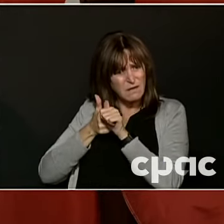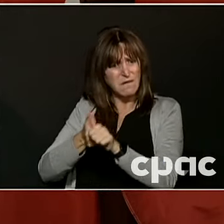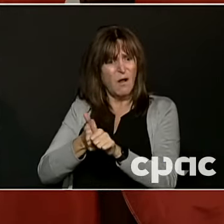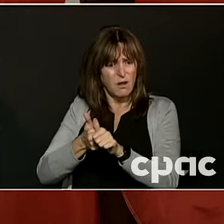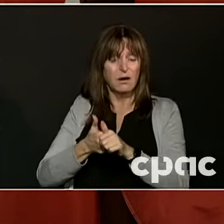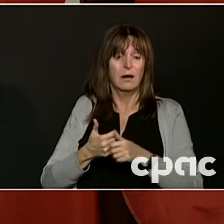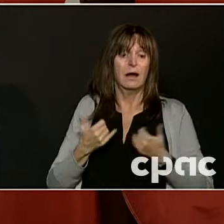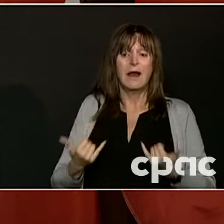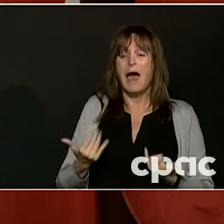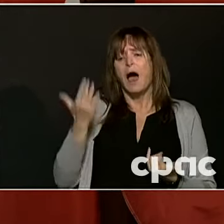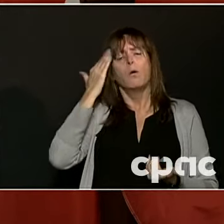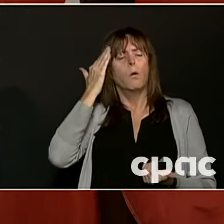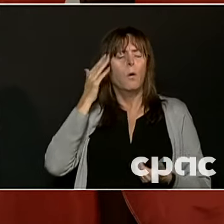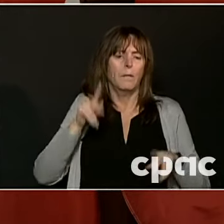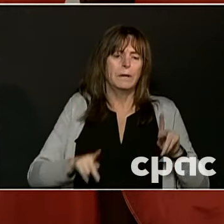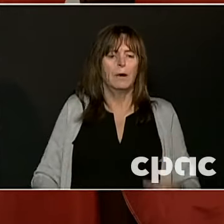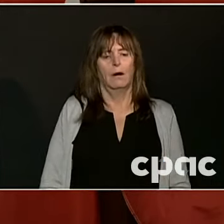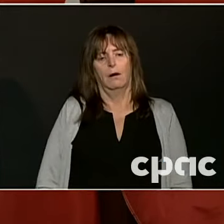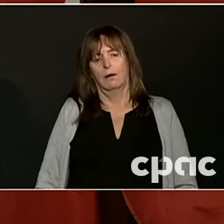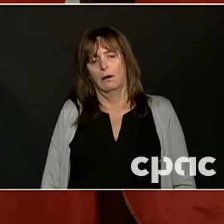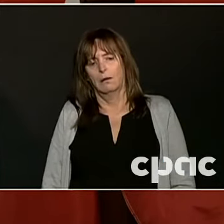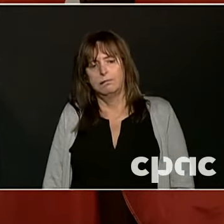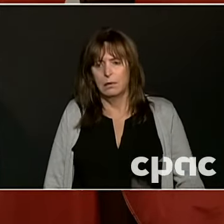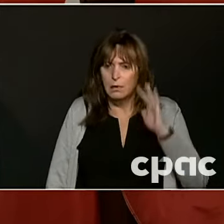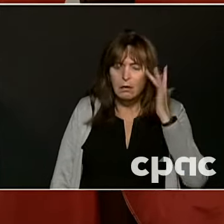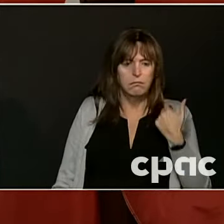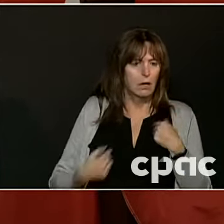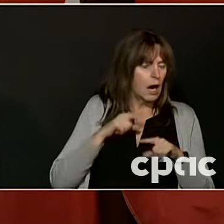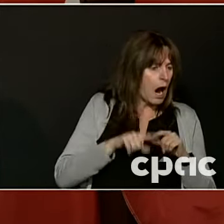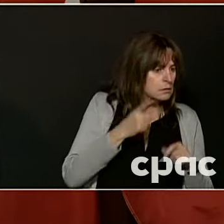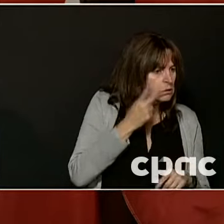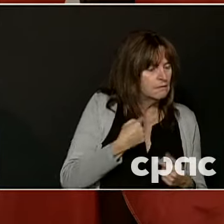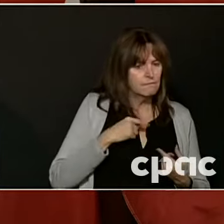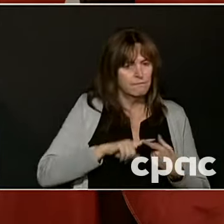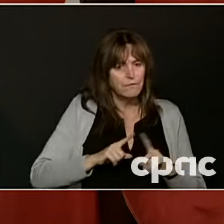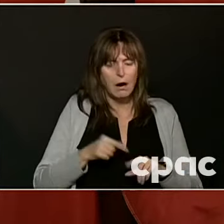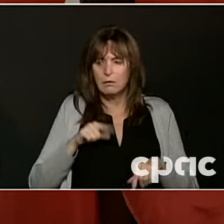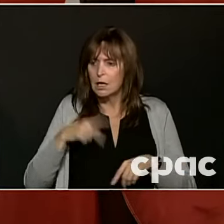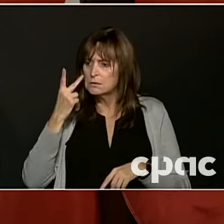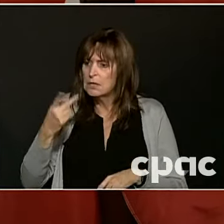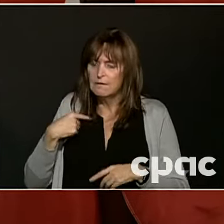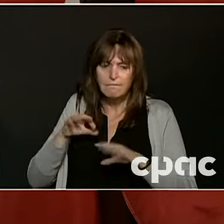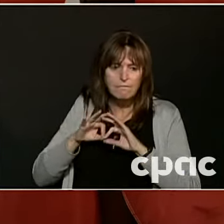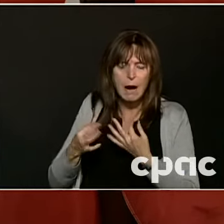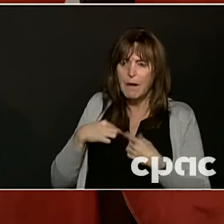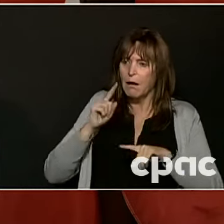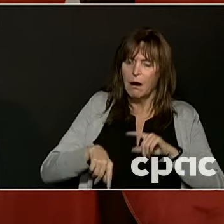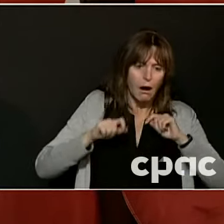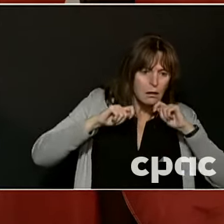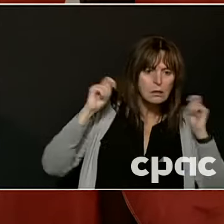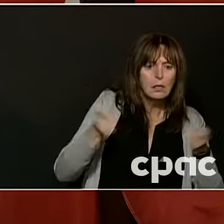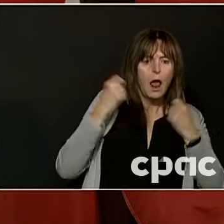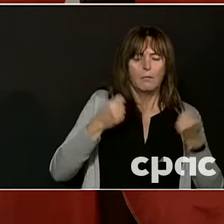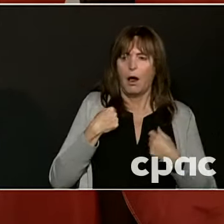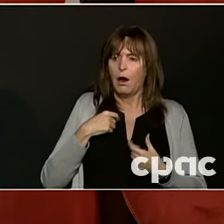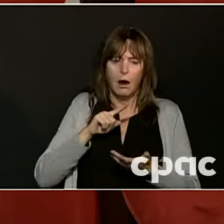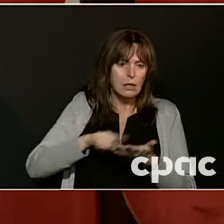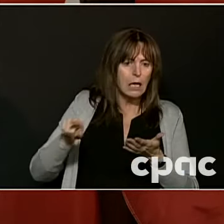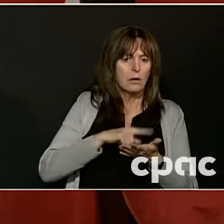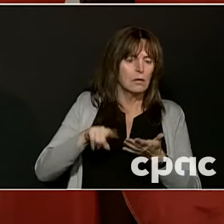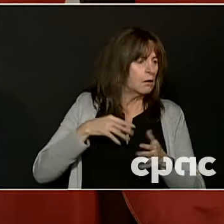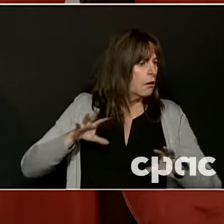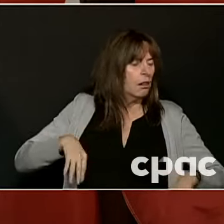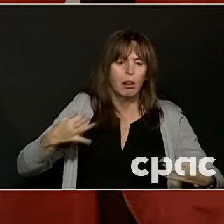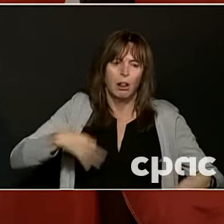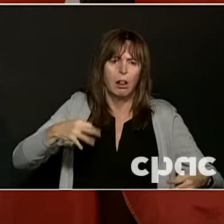not seeing friends and family, and tired of not being able to celebrate life's milestones and other celebratory events. And after months of dealing with